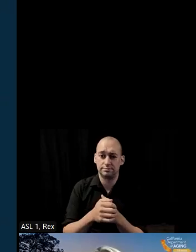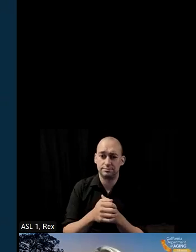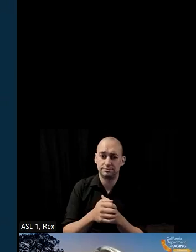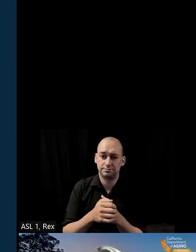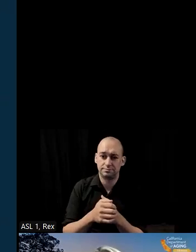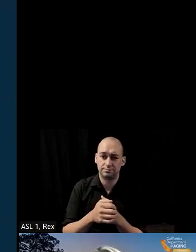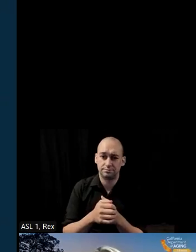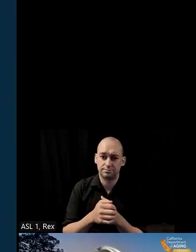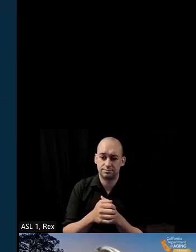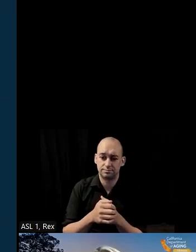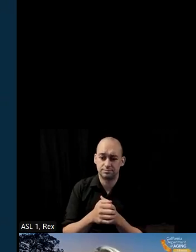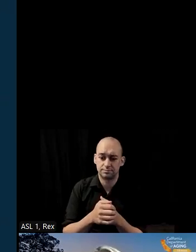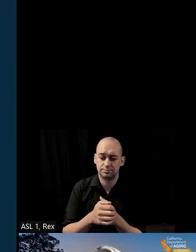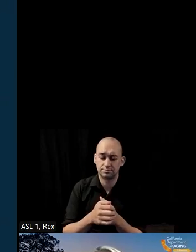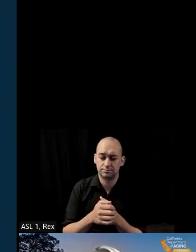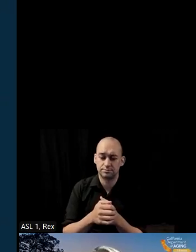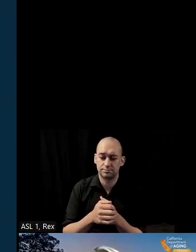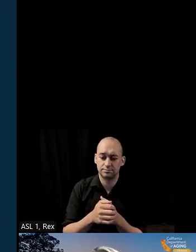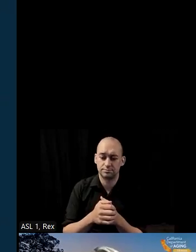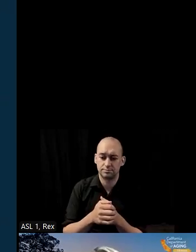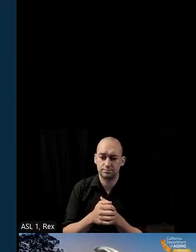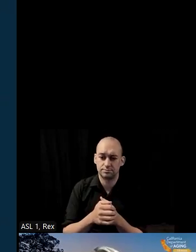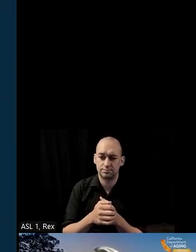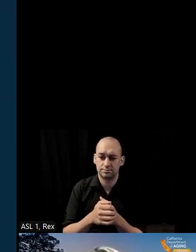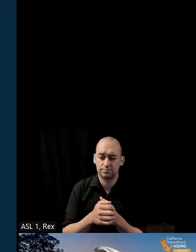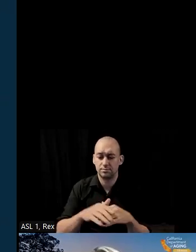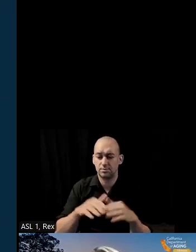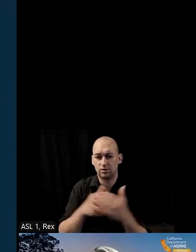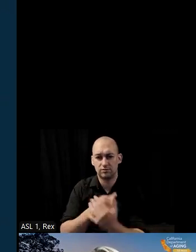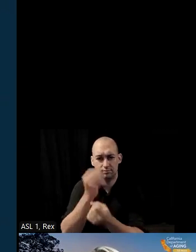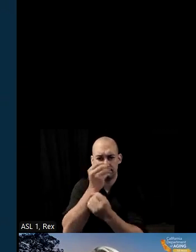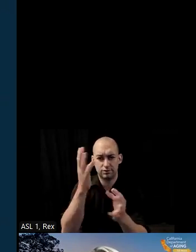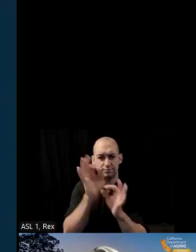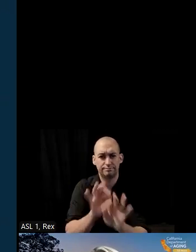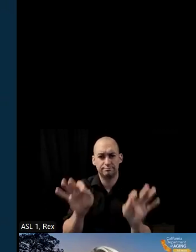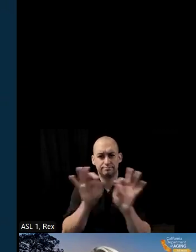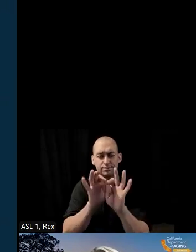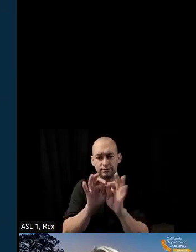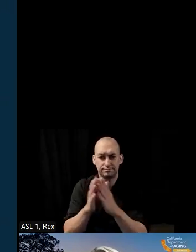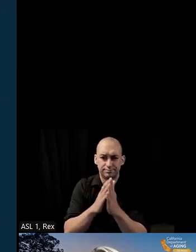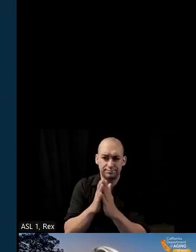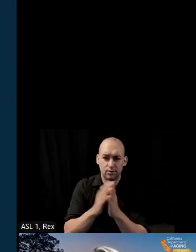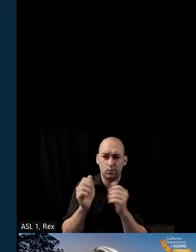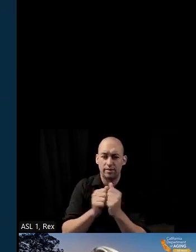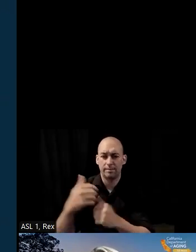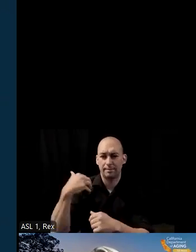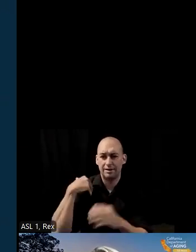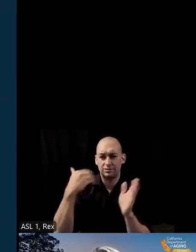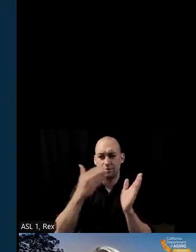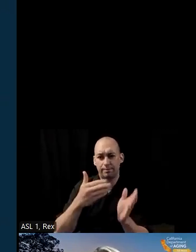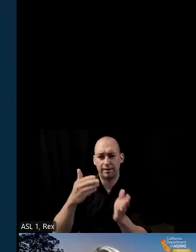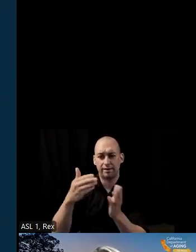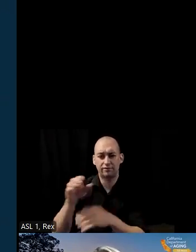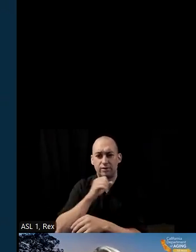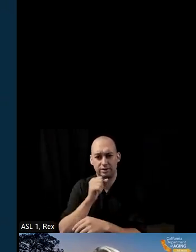Let's see here. So I'm going to give you an update on kind of some key initiatives related to the Master Plan for Aging, in